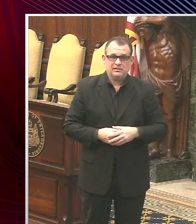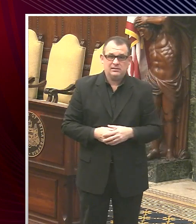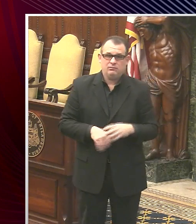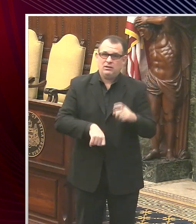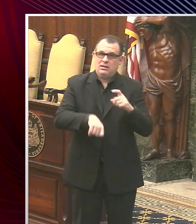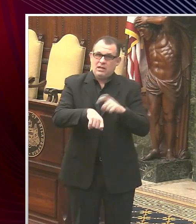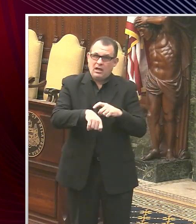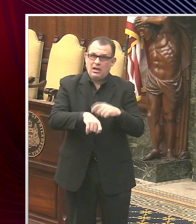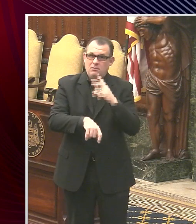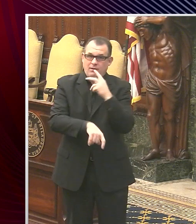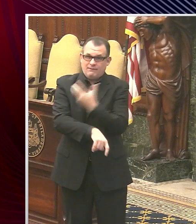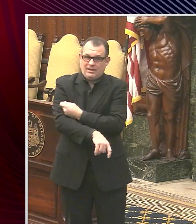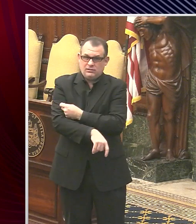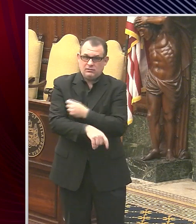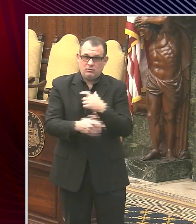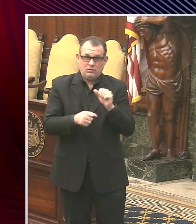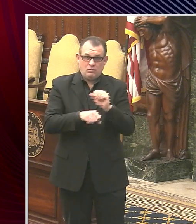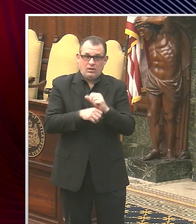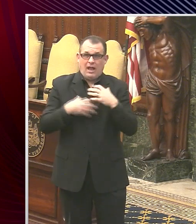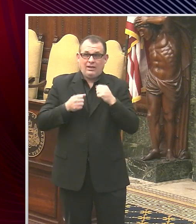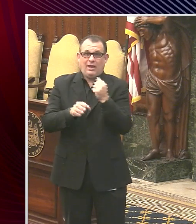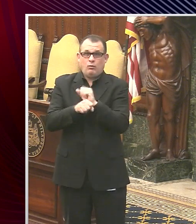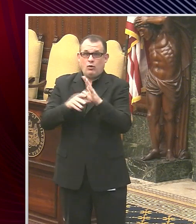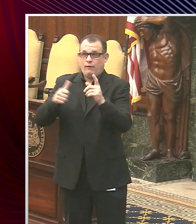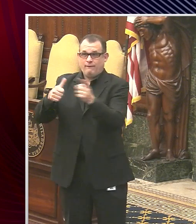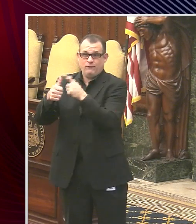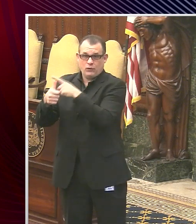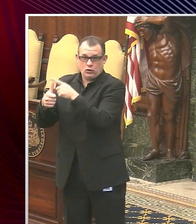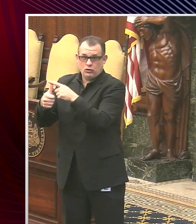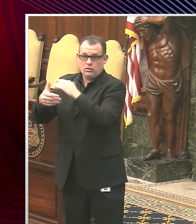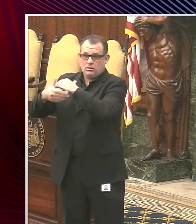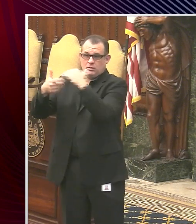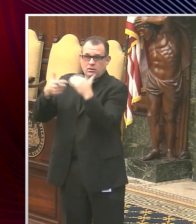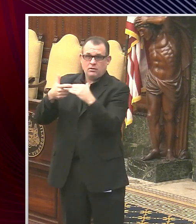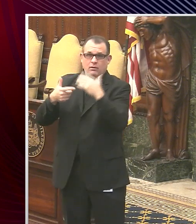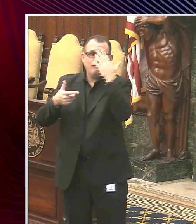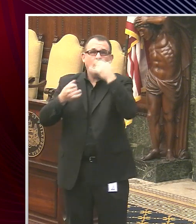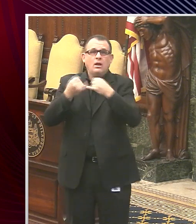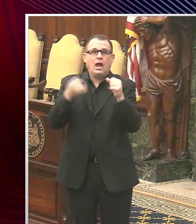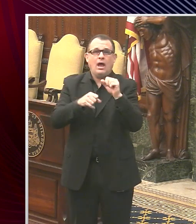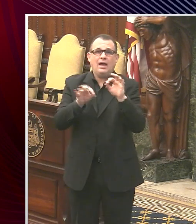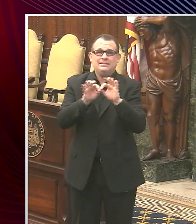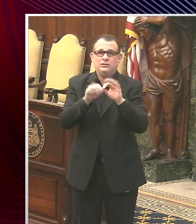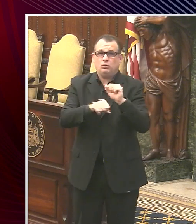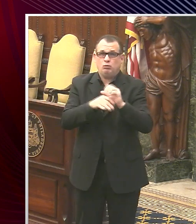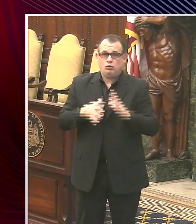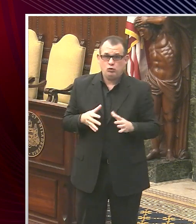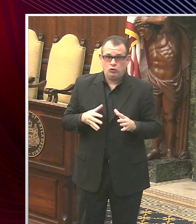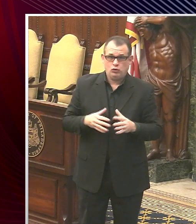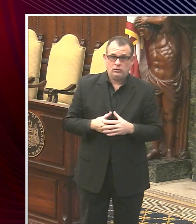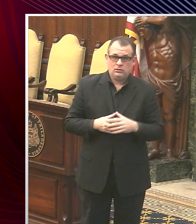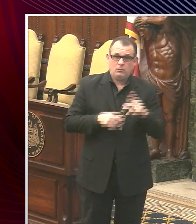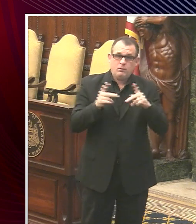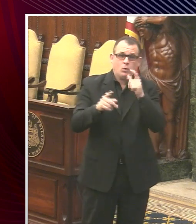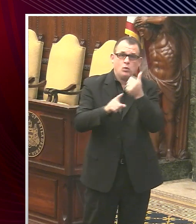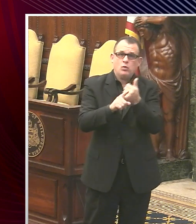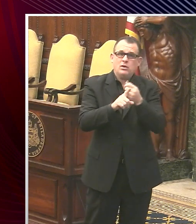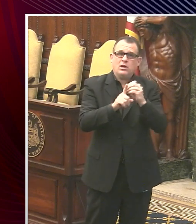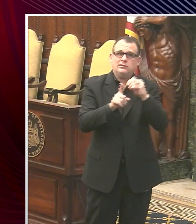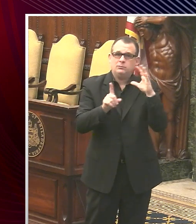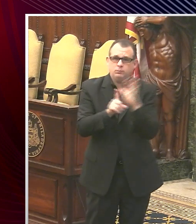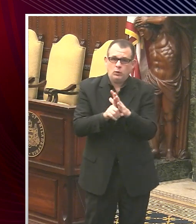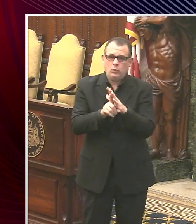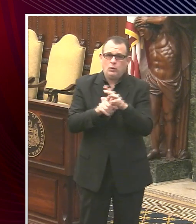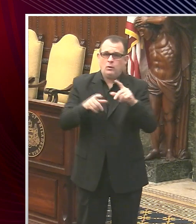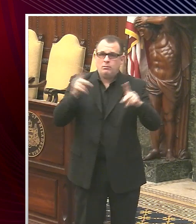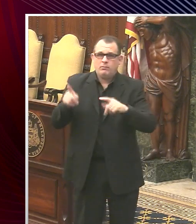now. After healthcare workers, the next group will include frontline essential workers. Those are people who are exposed to many other people daily